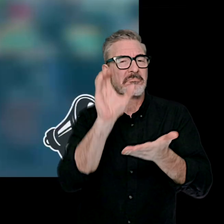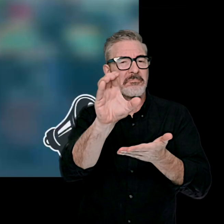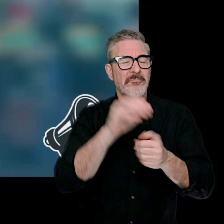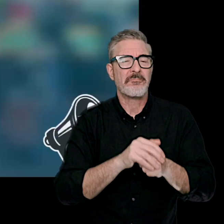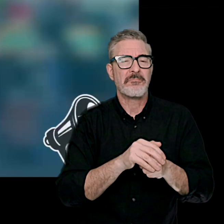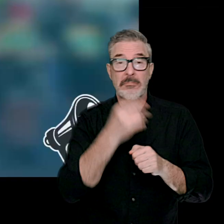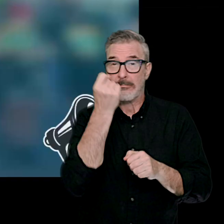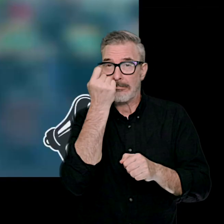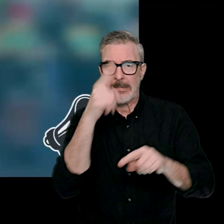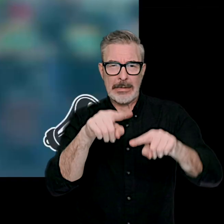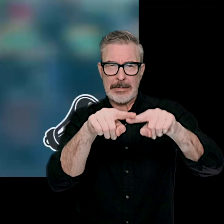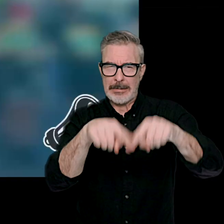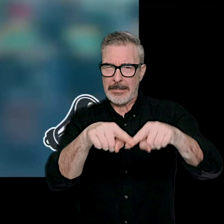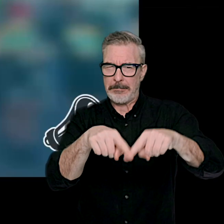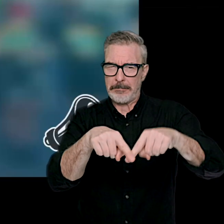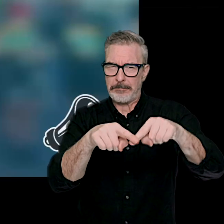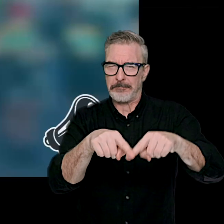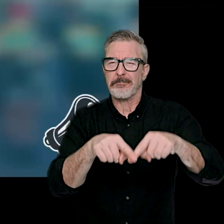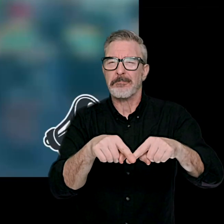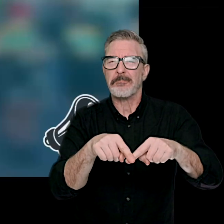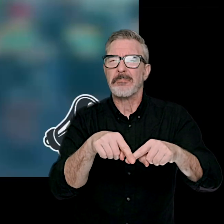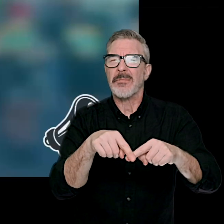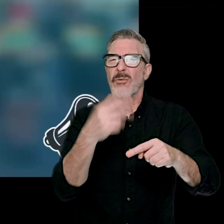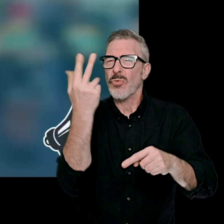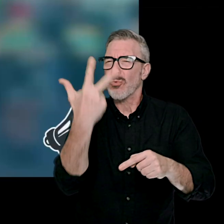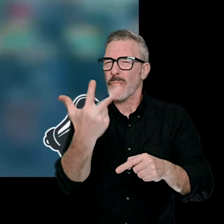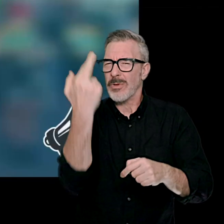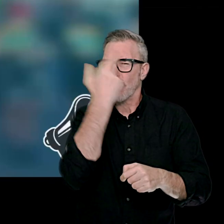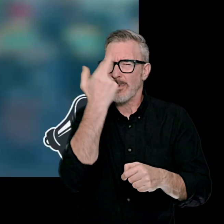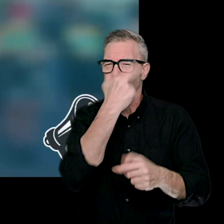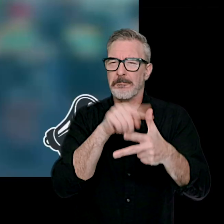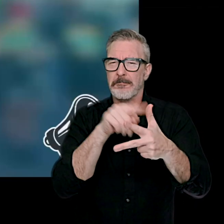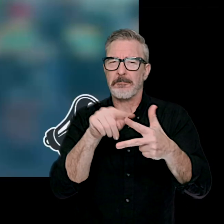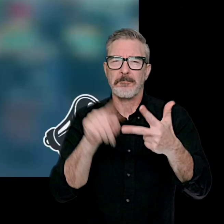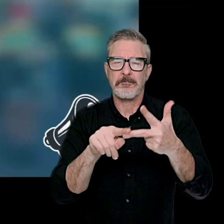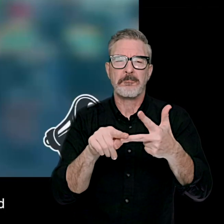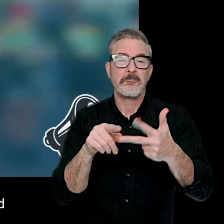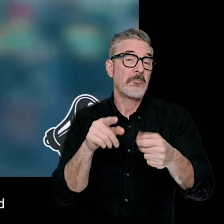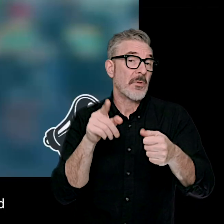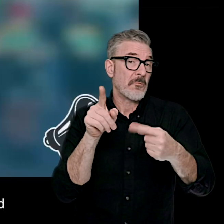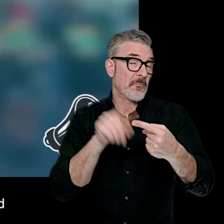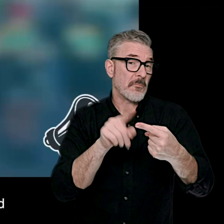if your employment is terminated under certain conditions.